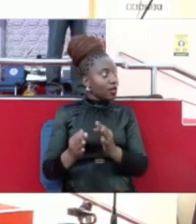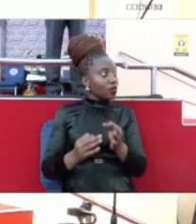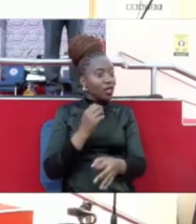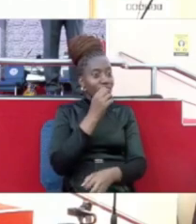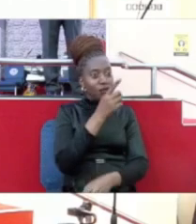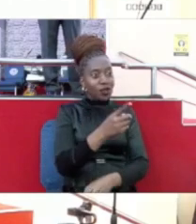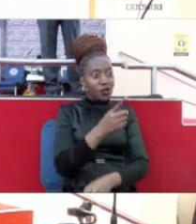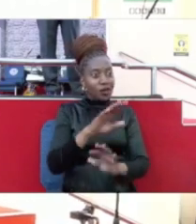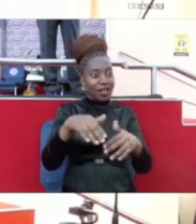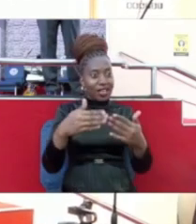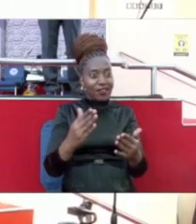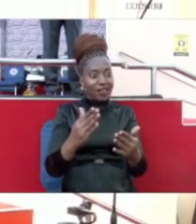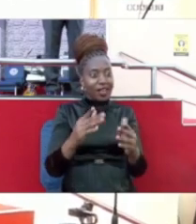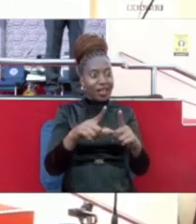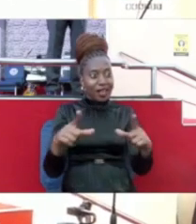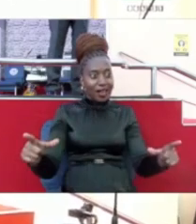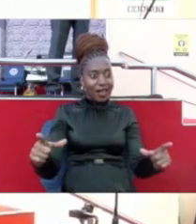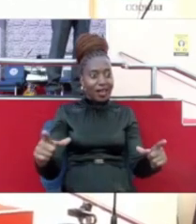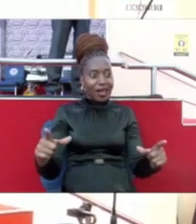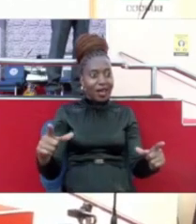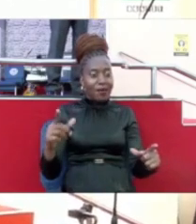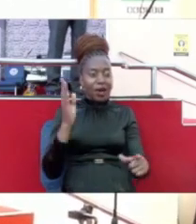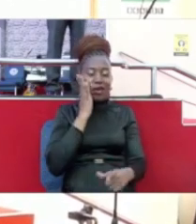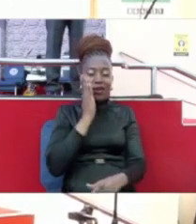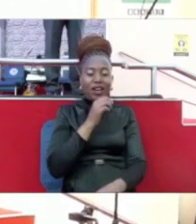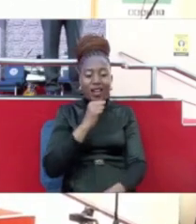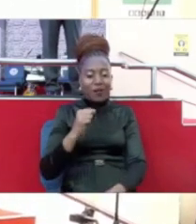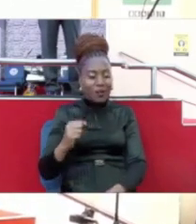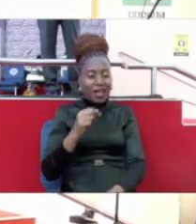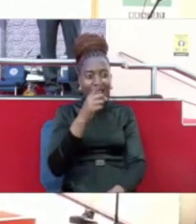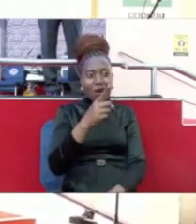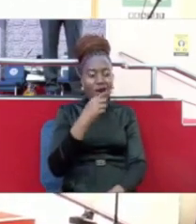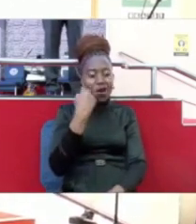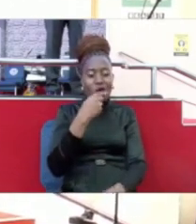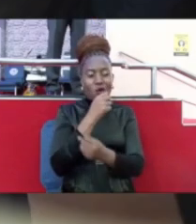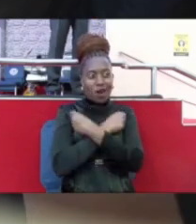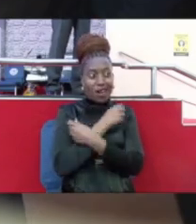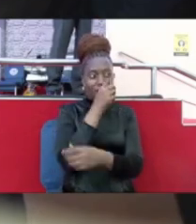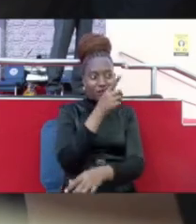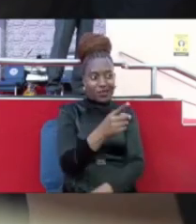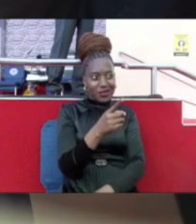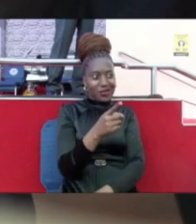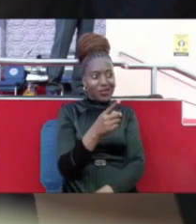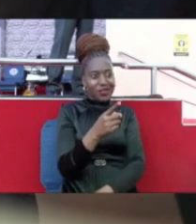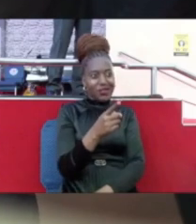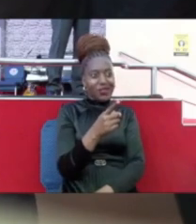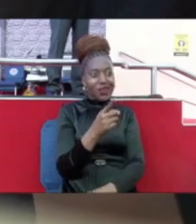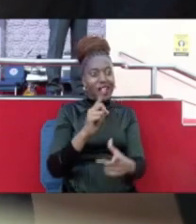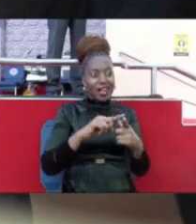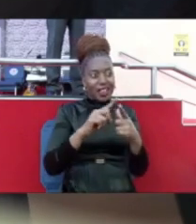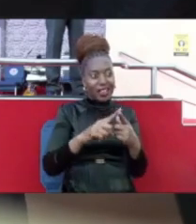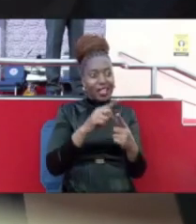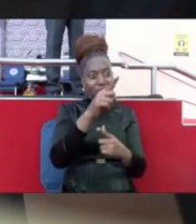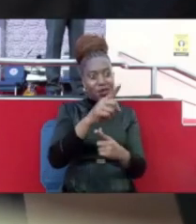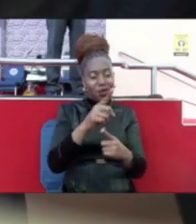that acre. Yes. Well, it was your mother, it was your grandmother. Yes, yes. And you planted